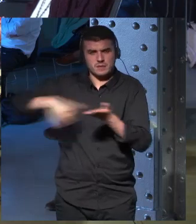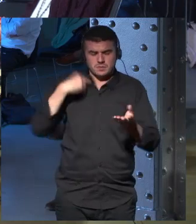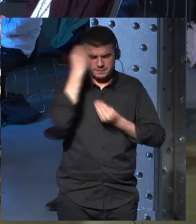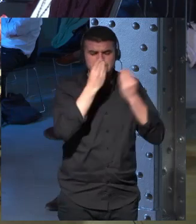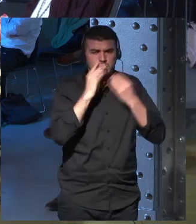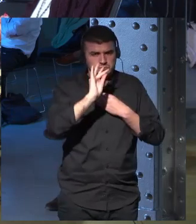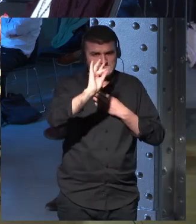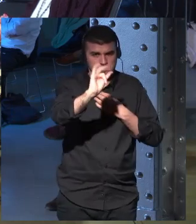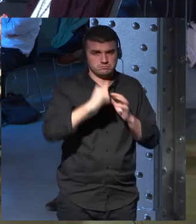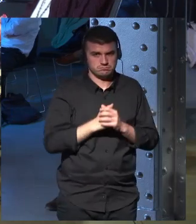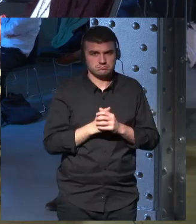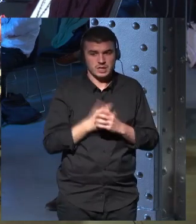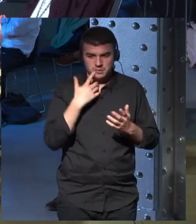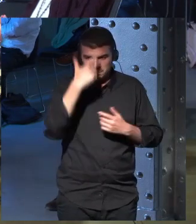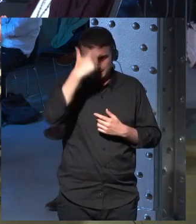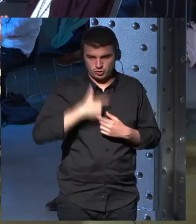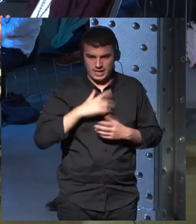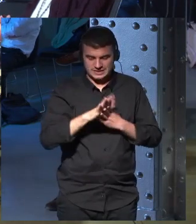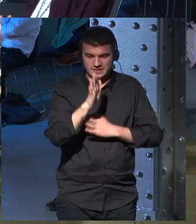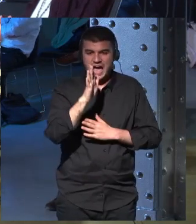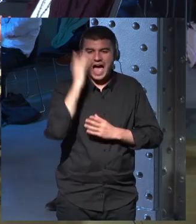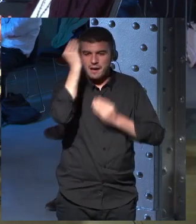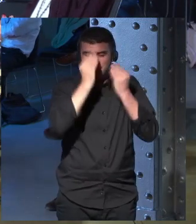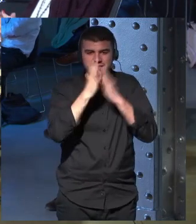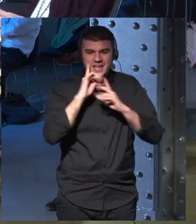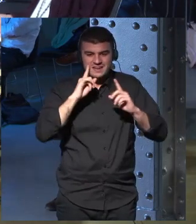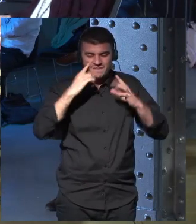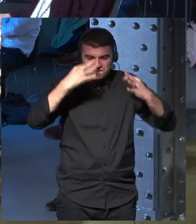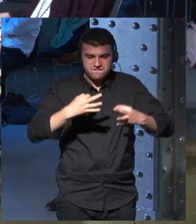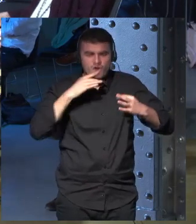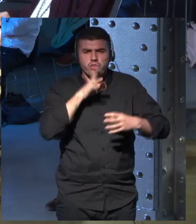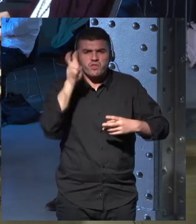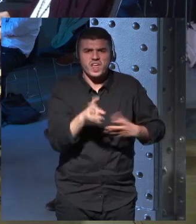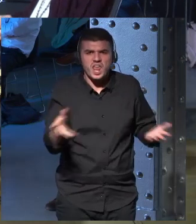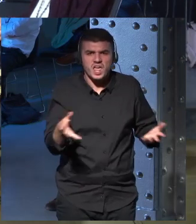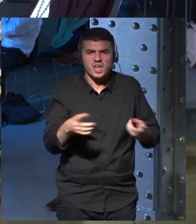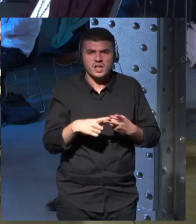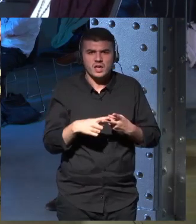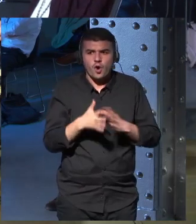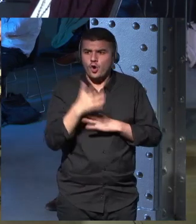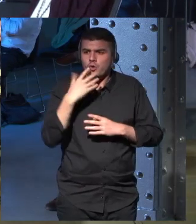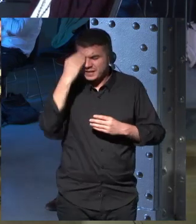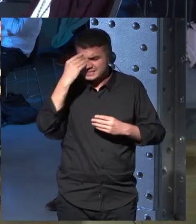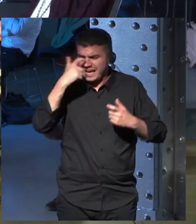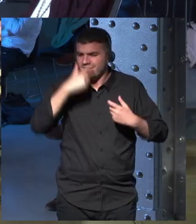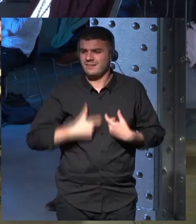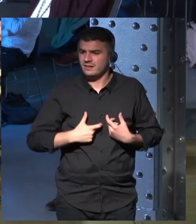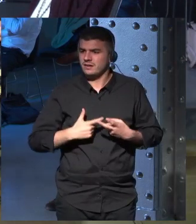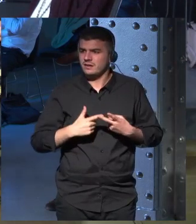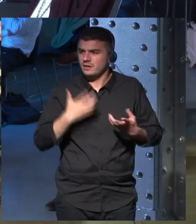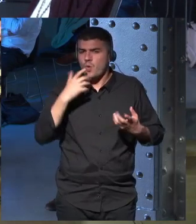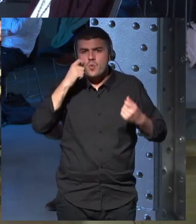Someone who thinks about the nature of truth, someone who thinks about us as moral